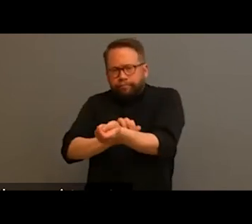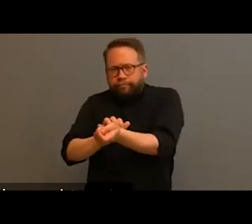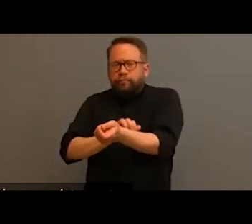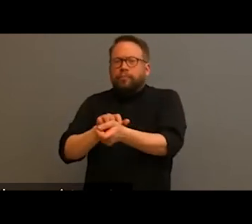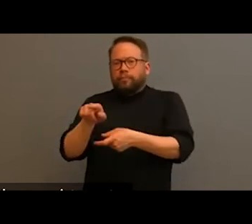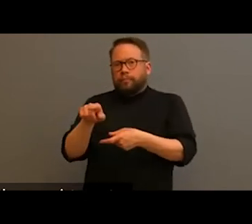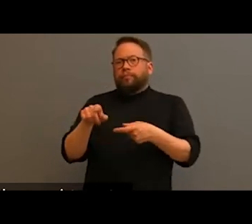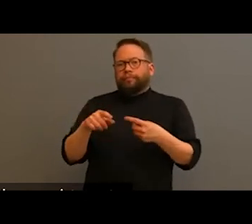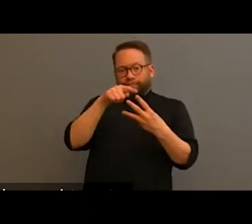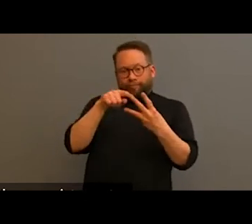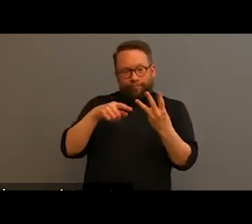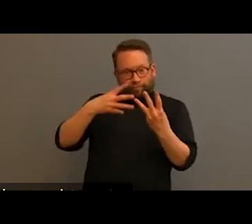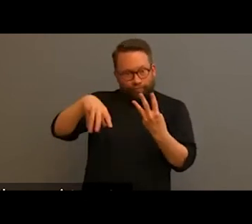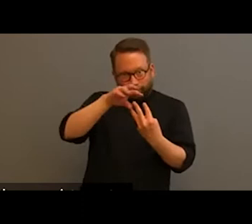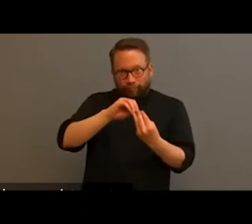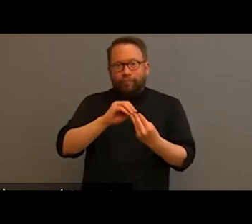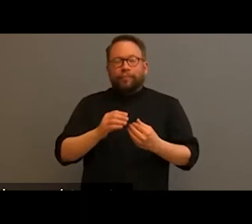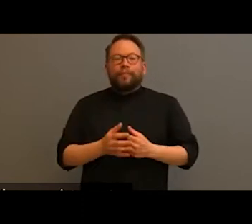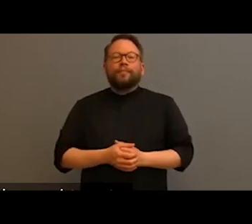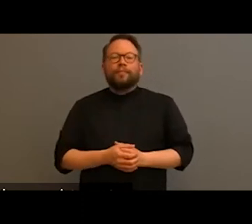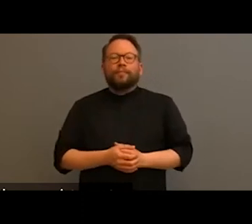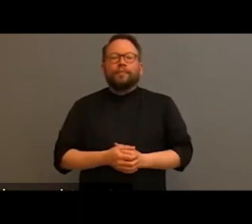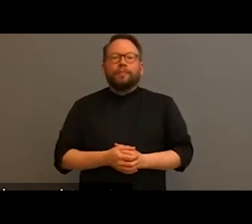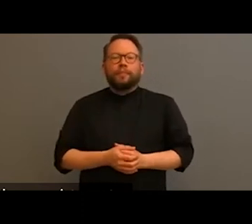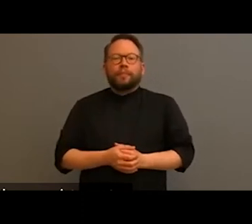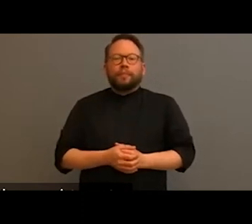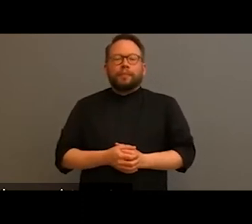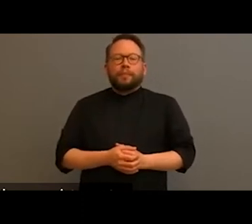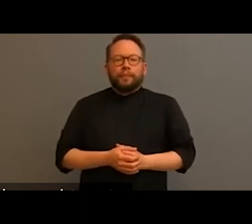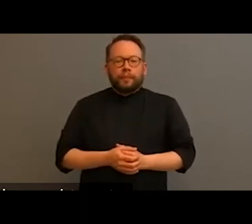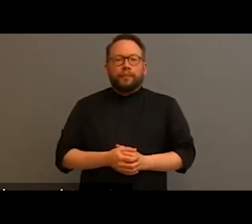Now we'll see if we can. Yes, here we go.